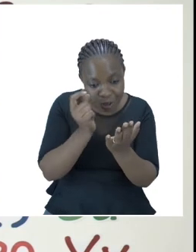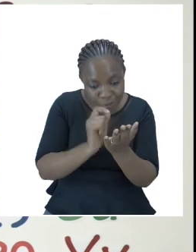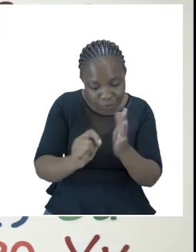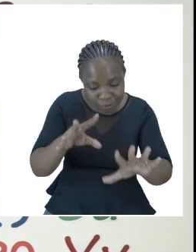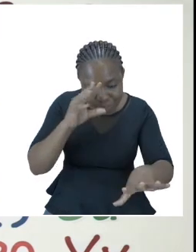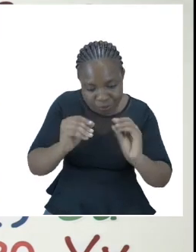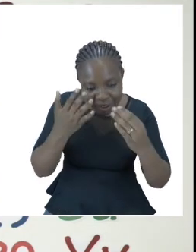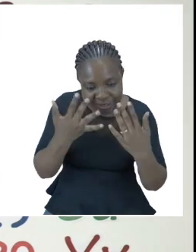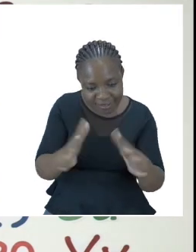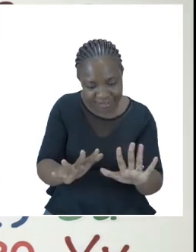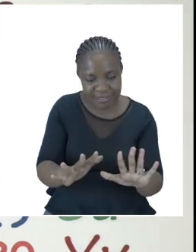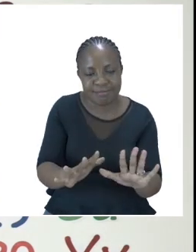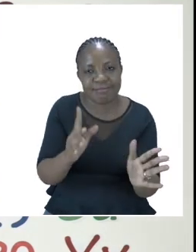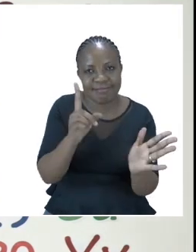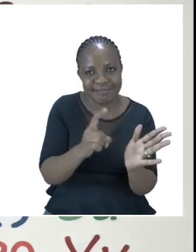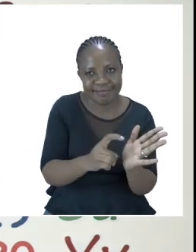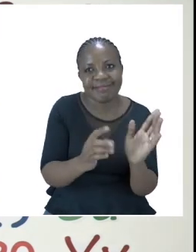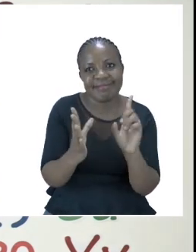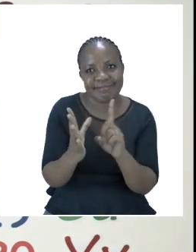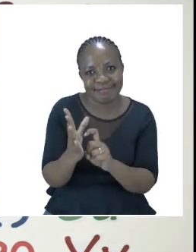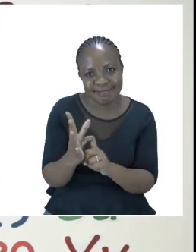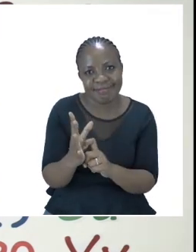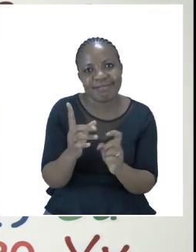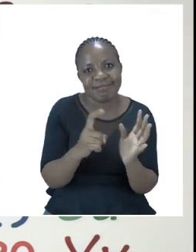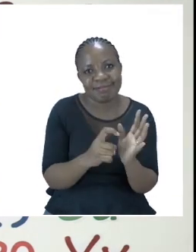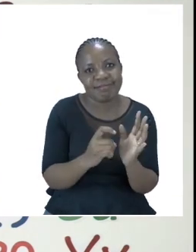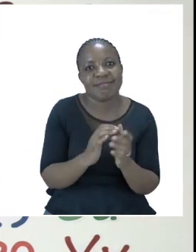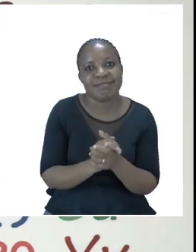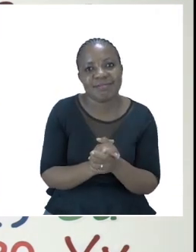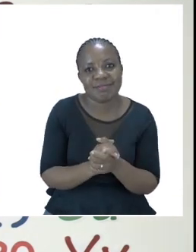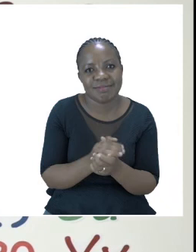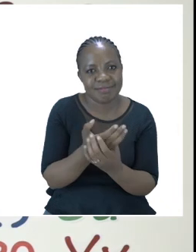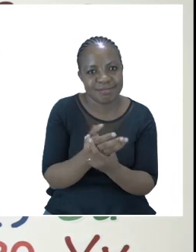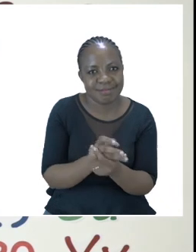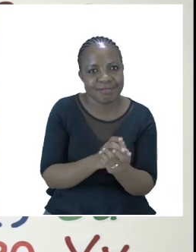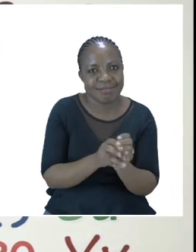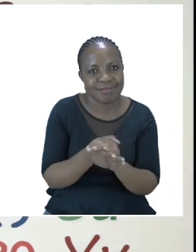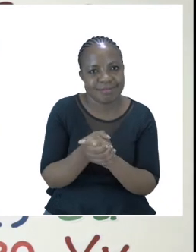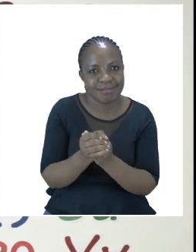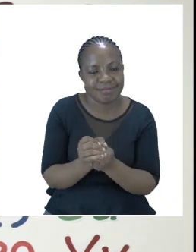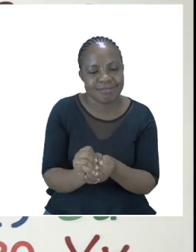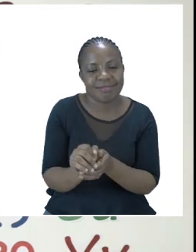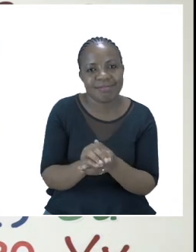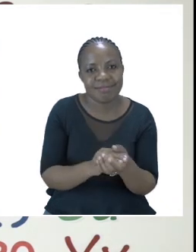a lesson. Let us sing our special sanitizing song.